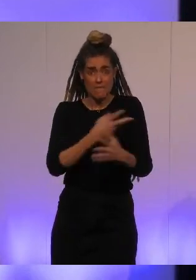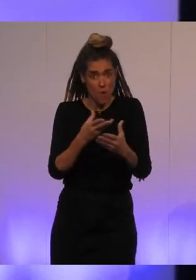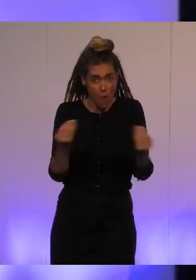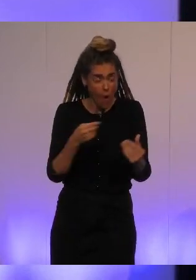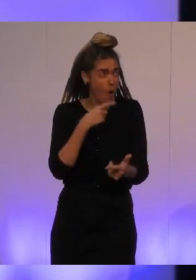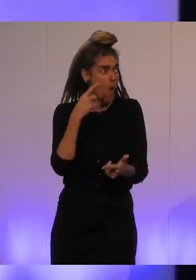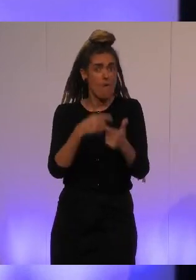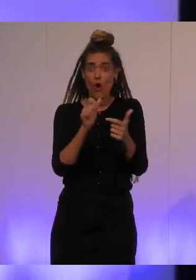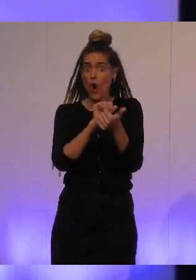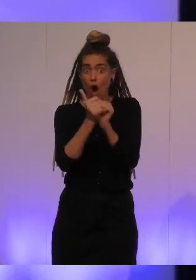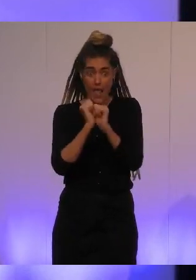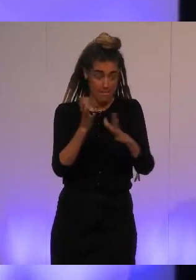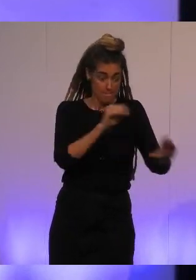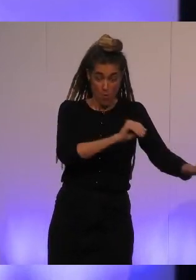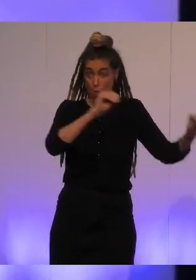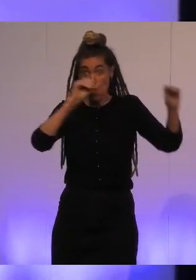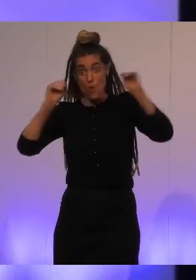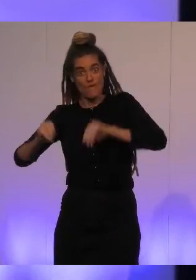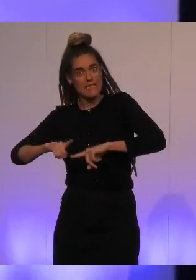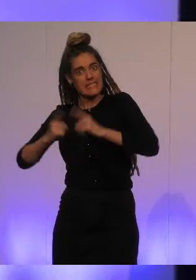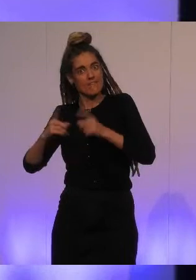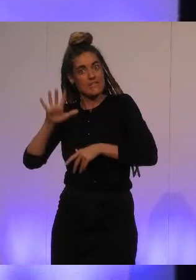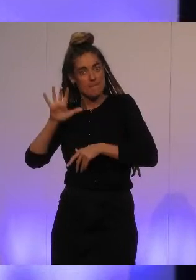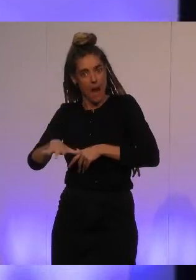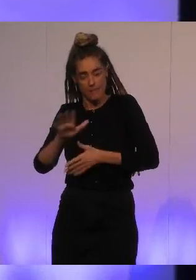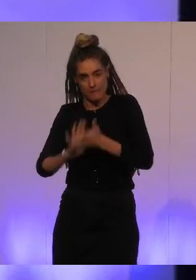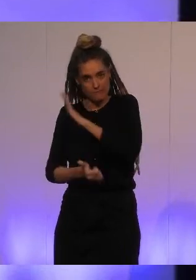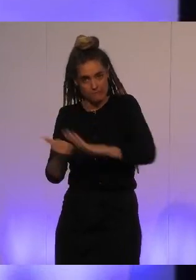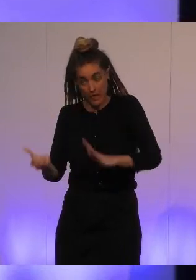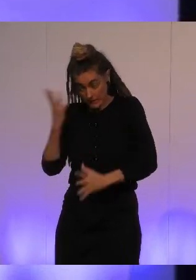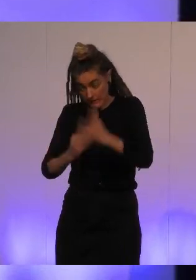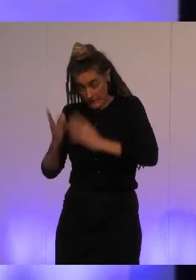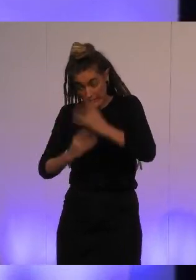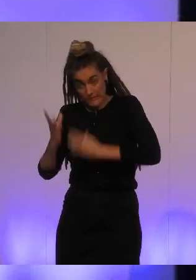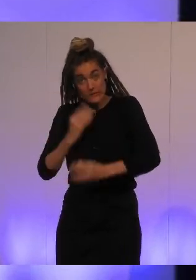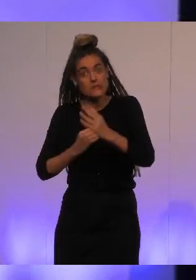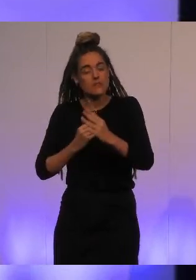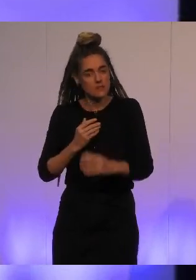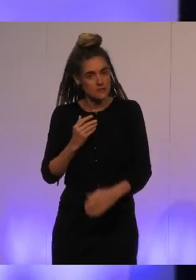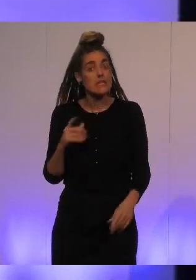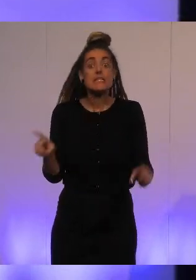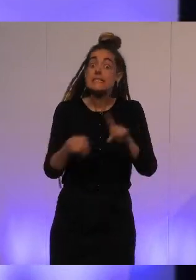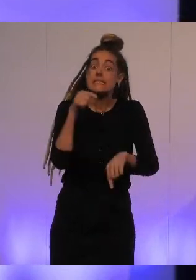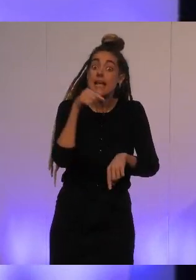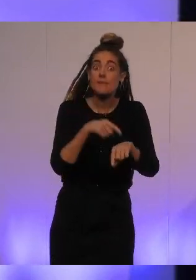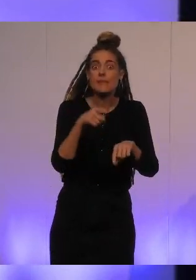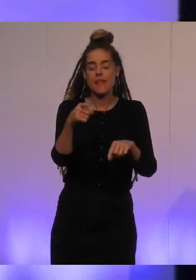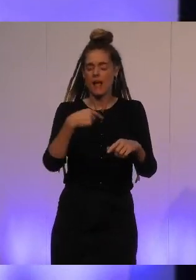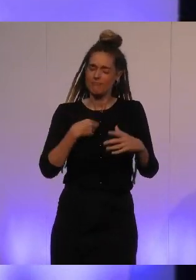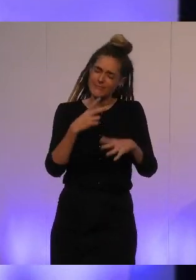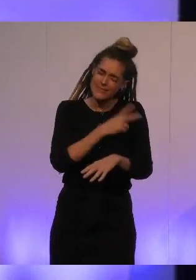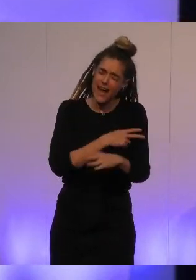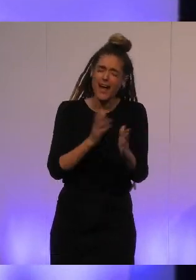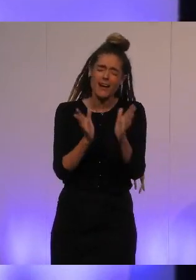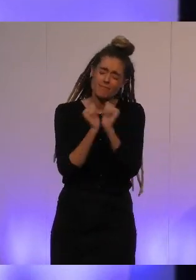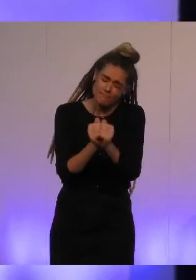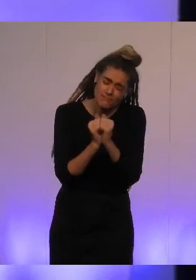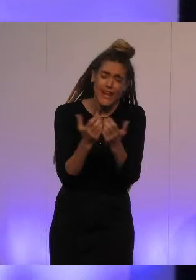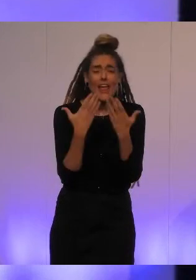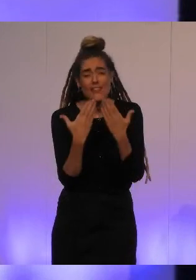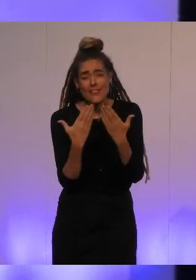colleagues working in different areas and learning new skills. At the same time as thanking our staff for their commitment